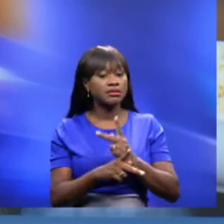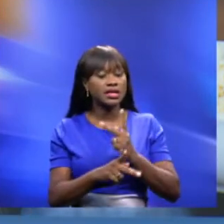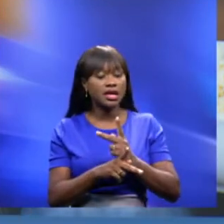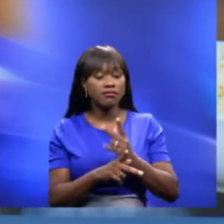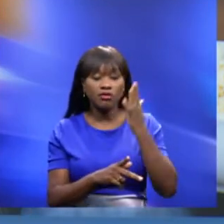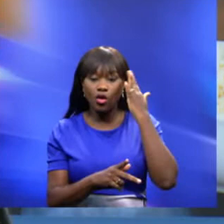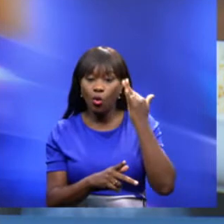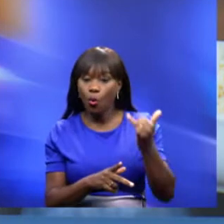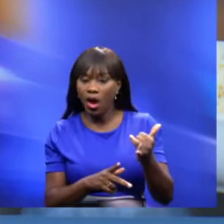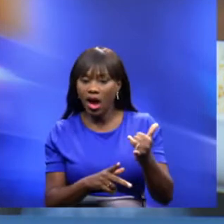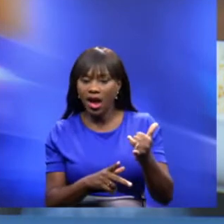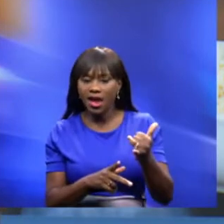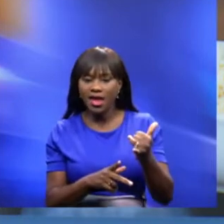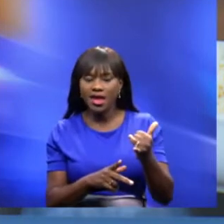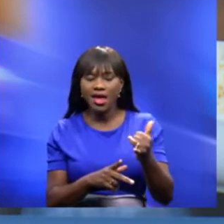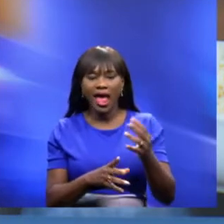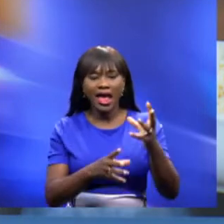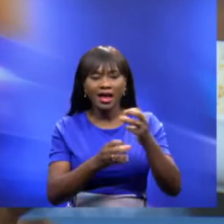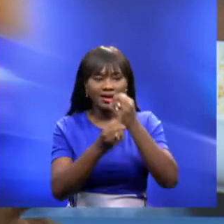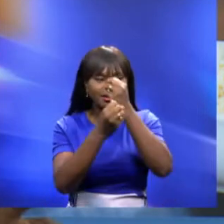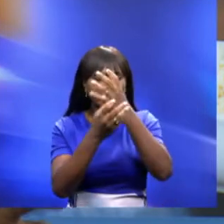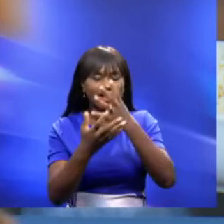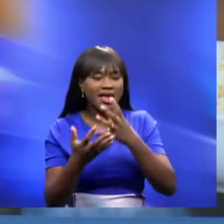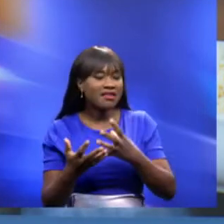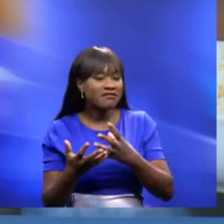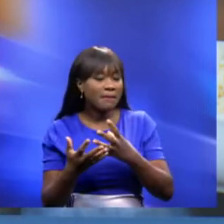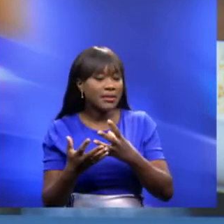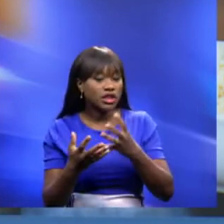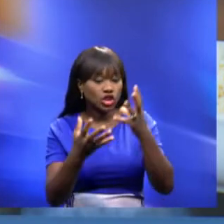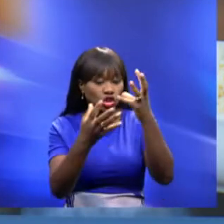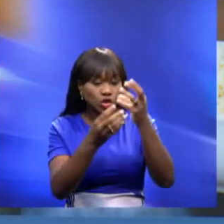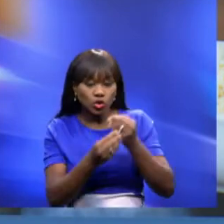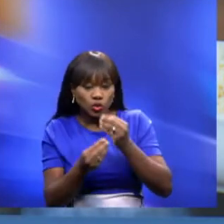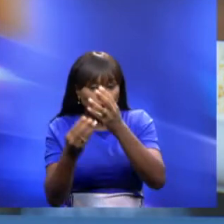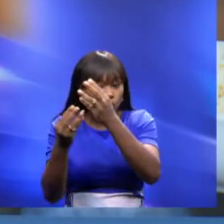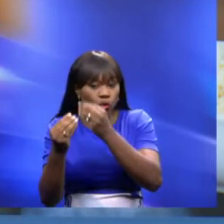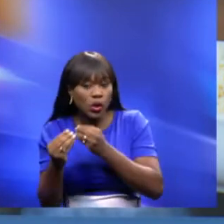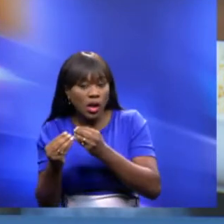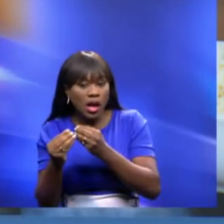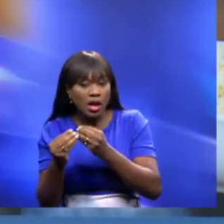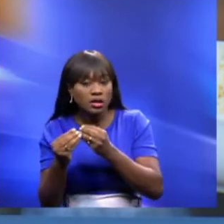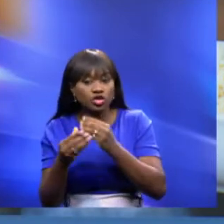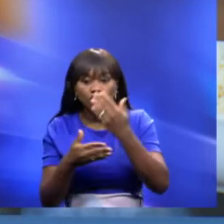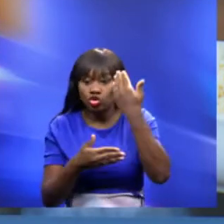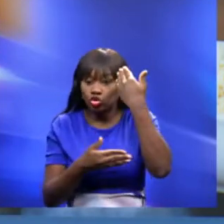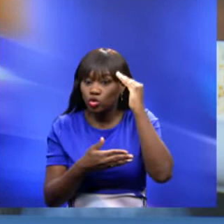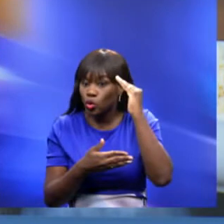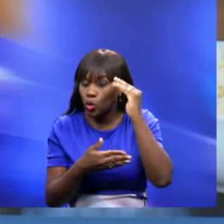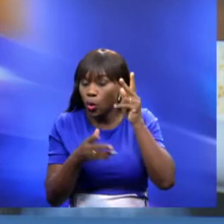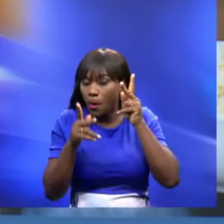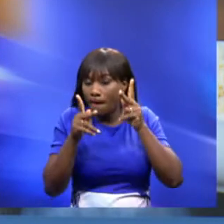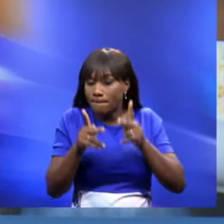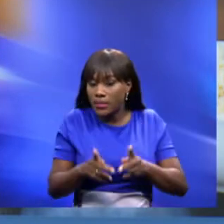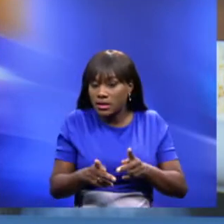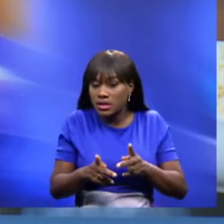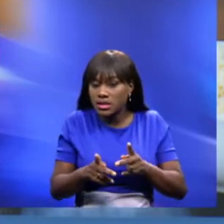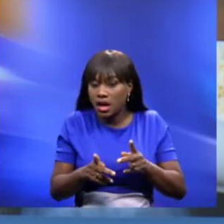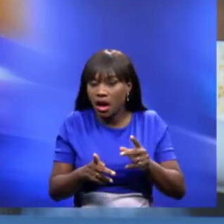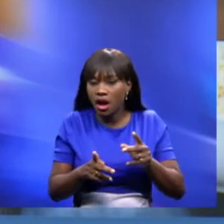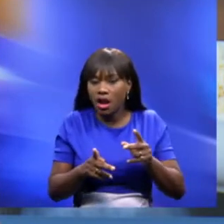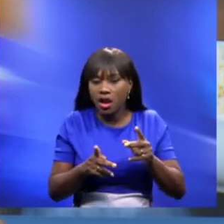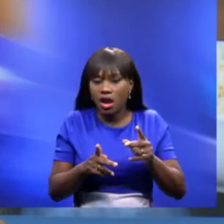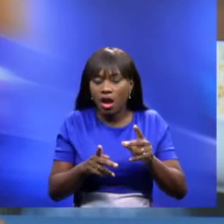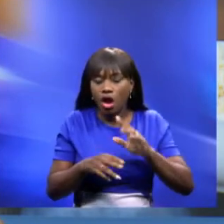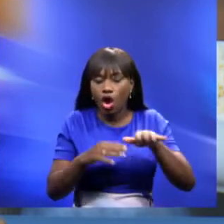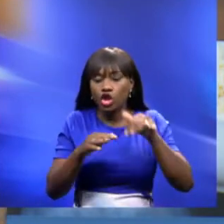information you don't have any ill intent. But for someday, someone hacked into your